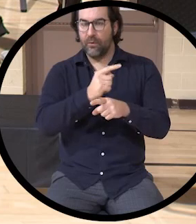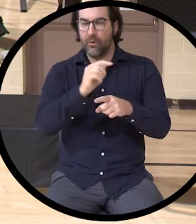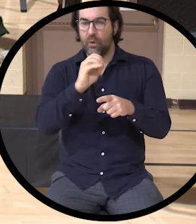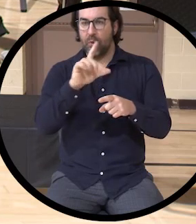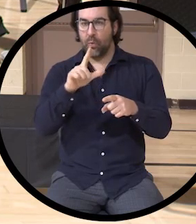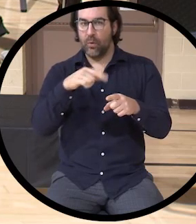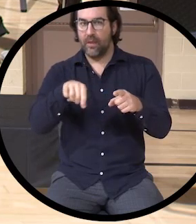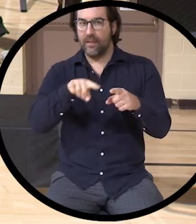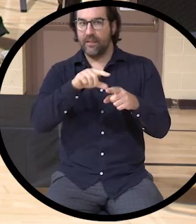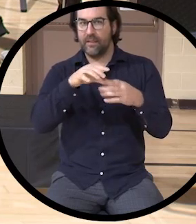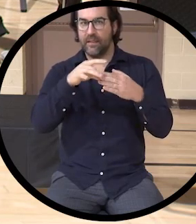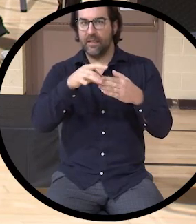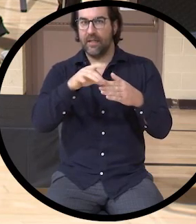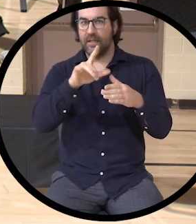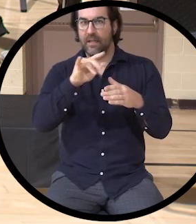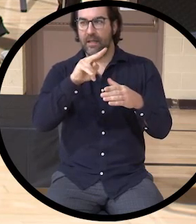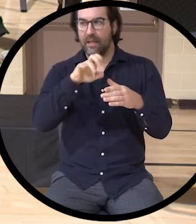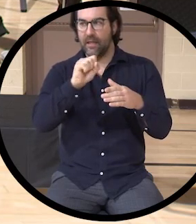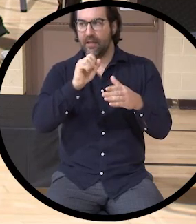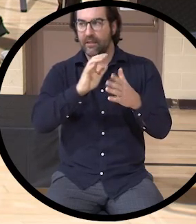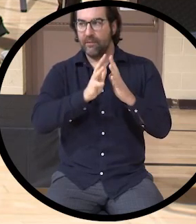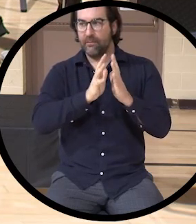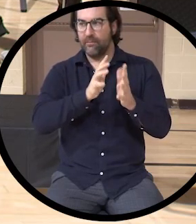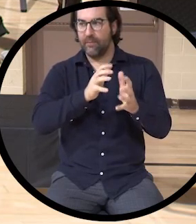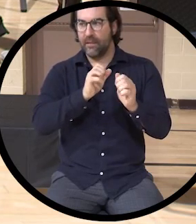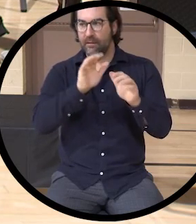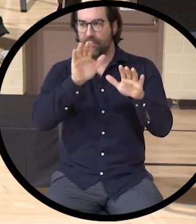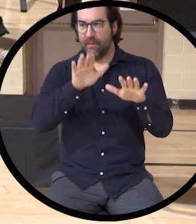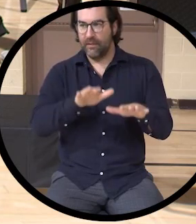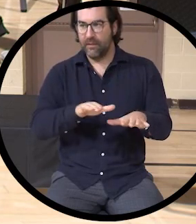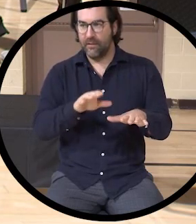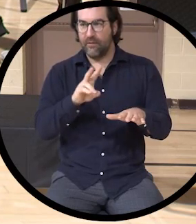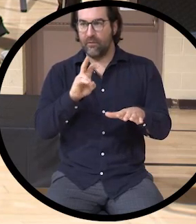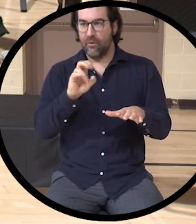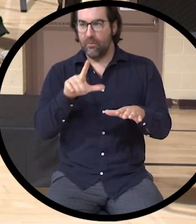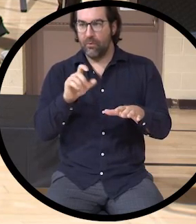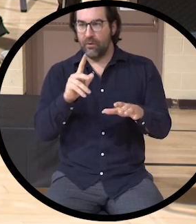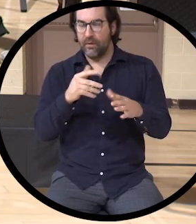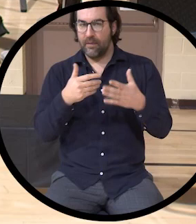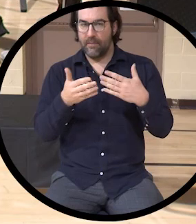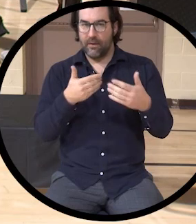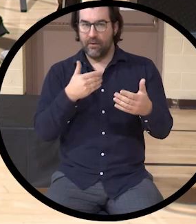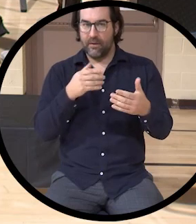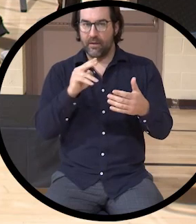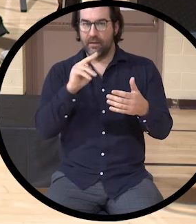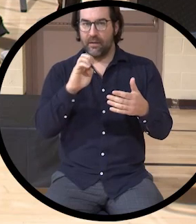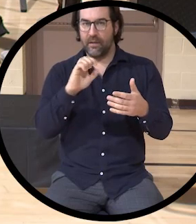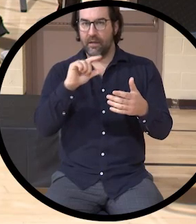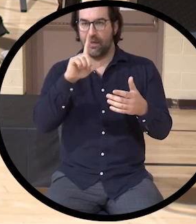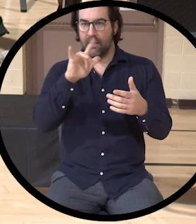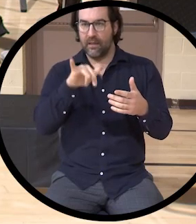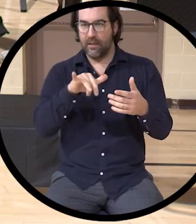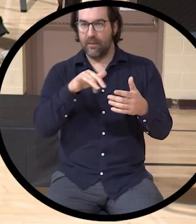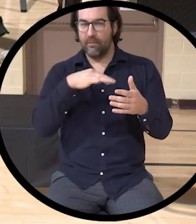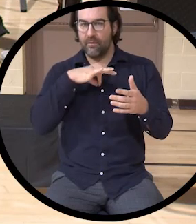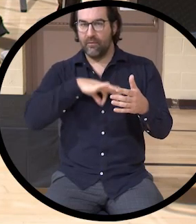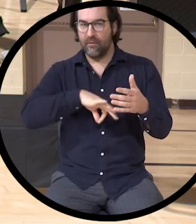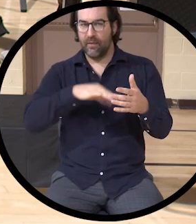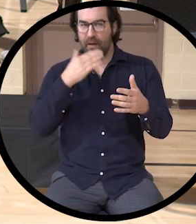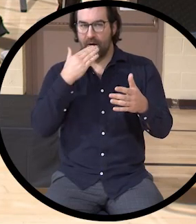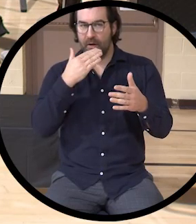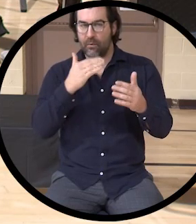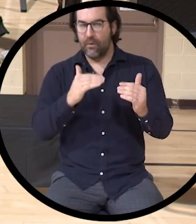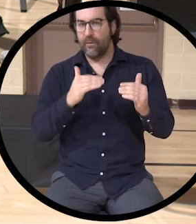these guidelines, you really have to bring down those speeds, even if the volumes are okay. And Negley, I think, would benefit, and I know we're looking at upgrading